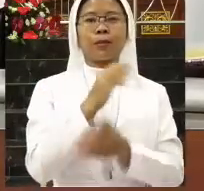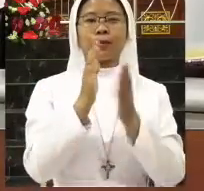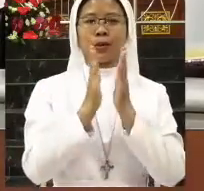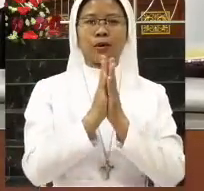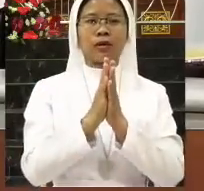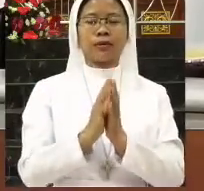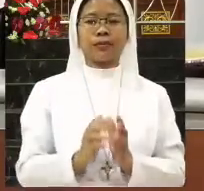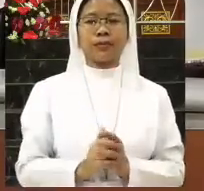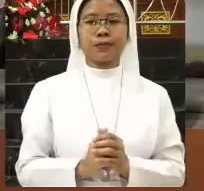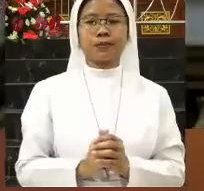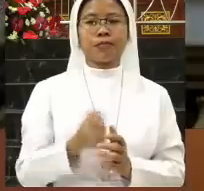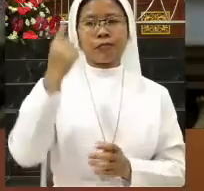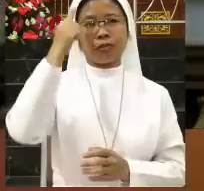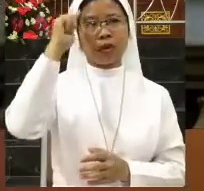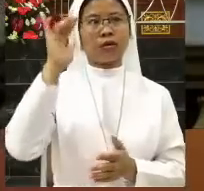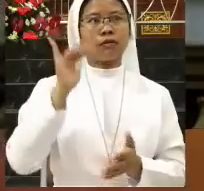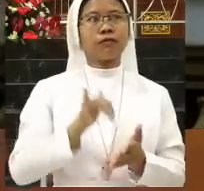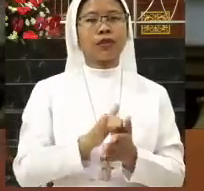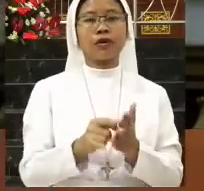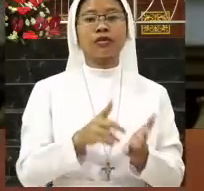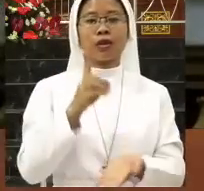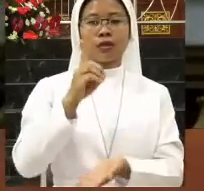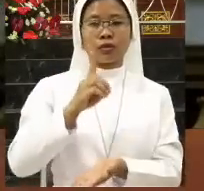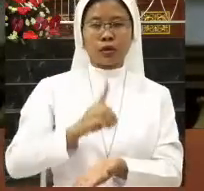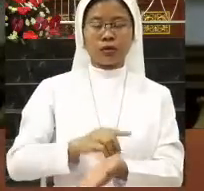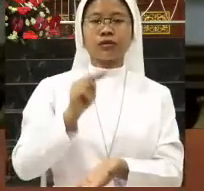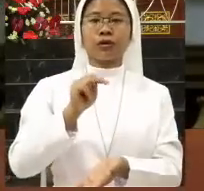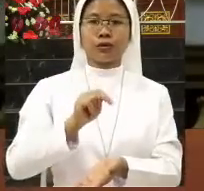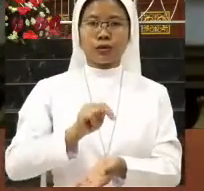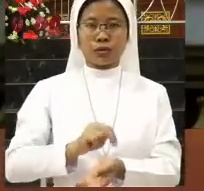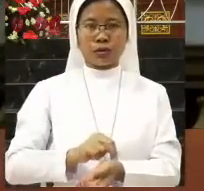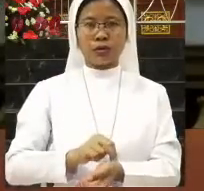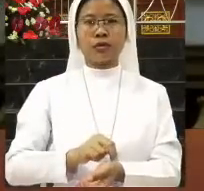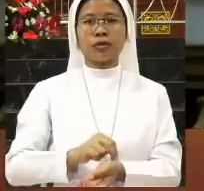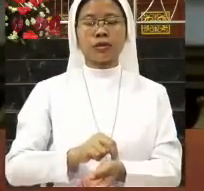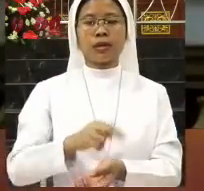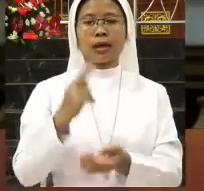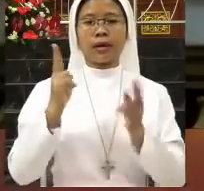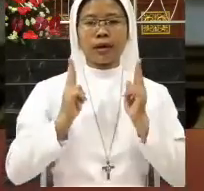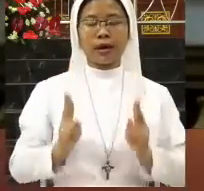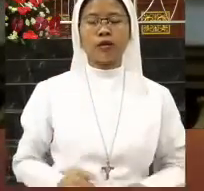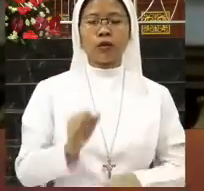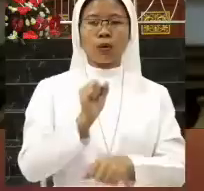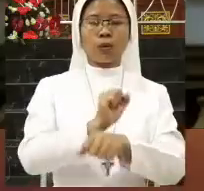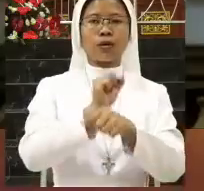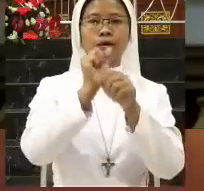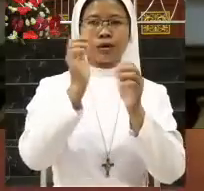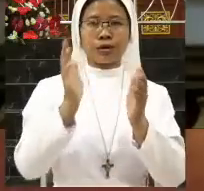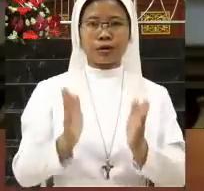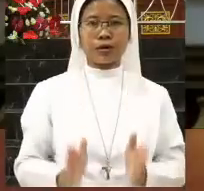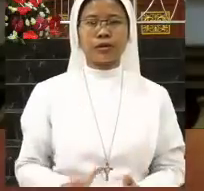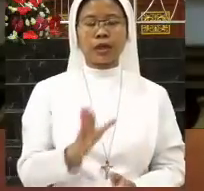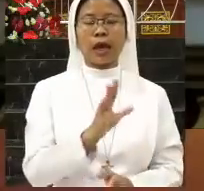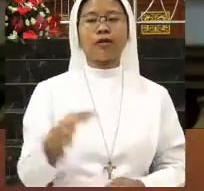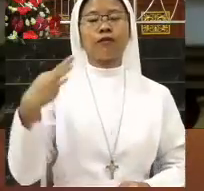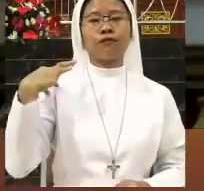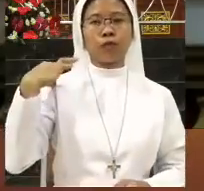prayer. For those doctors, nurses, health workers, and